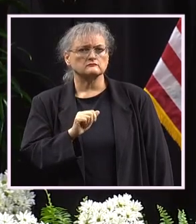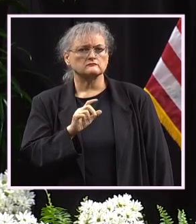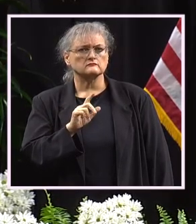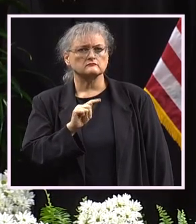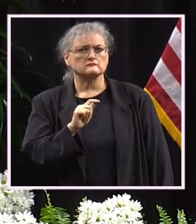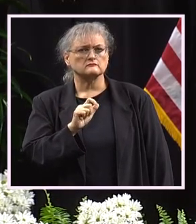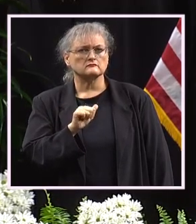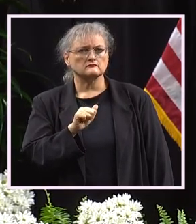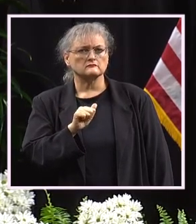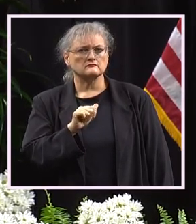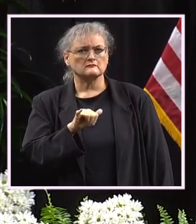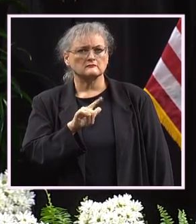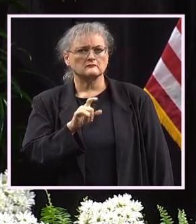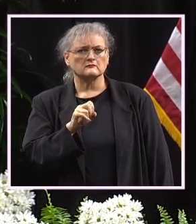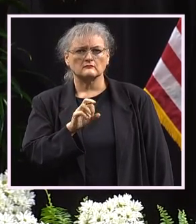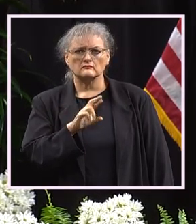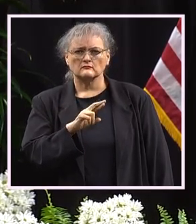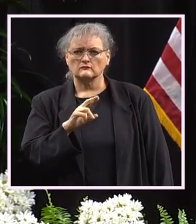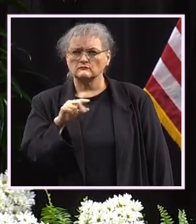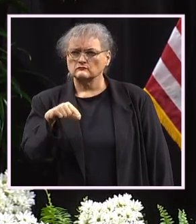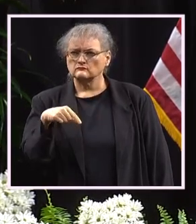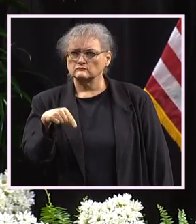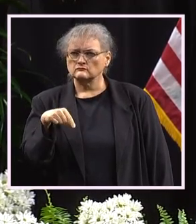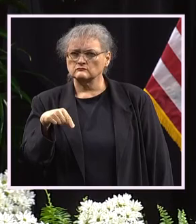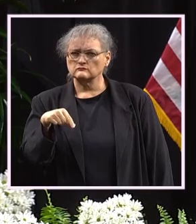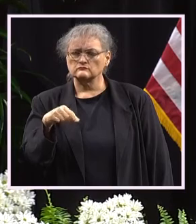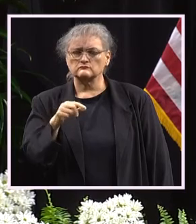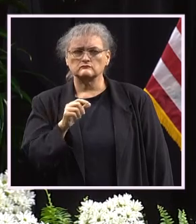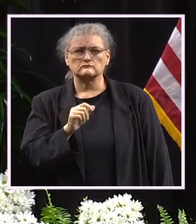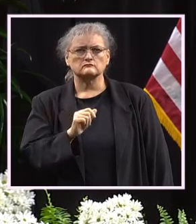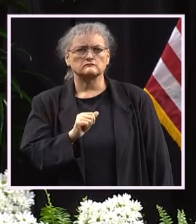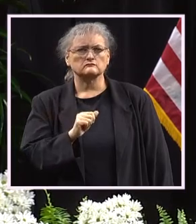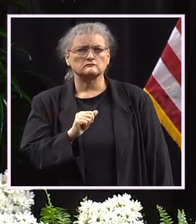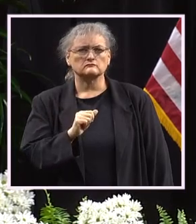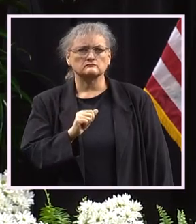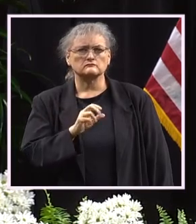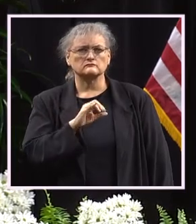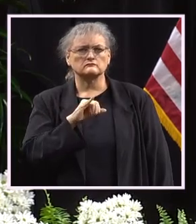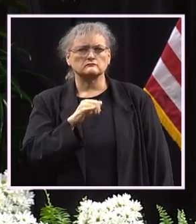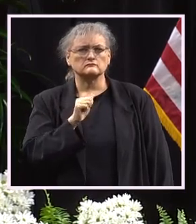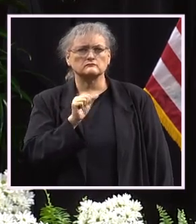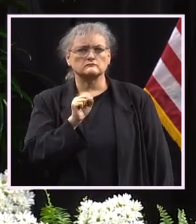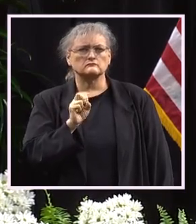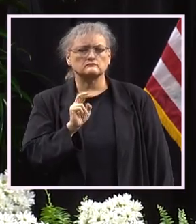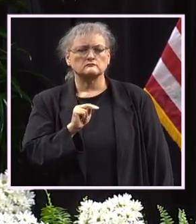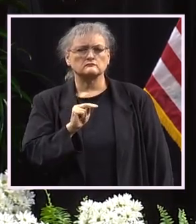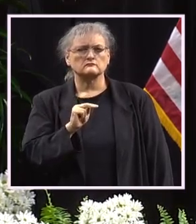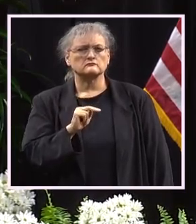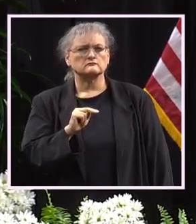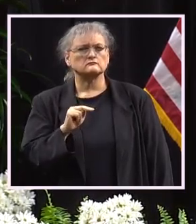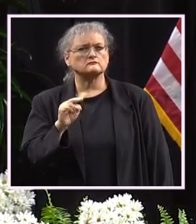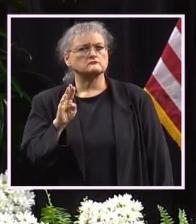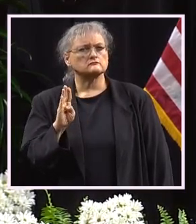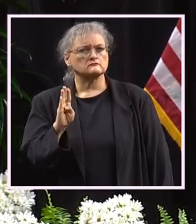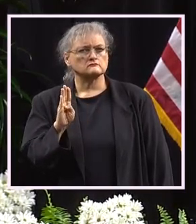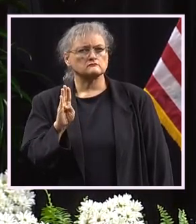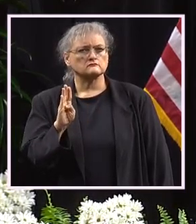Taylor Theomi Gwynn, magna cum laude. Jason G. Burkhart, cum laude.